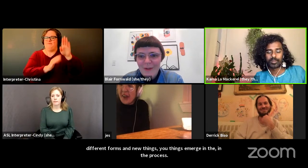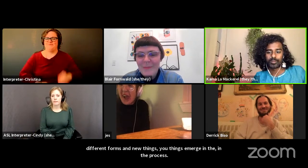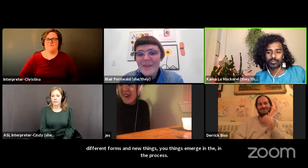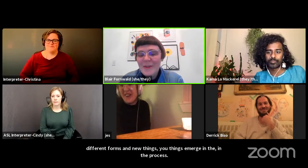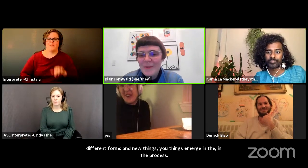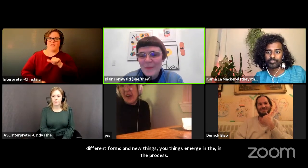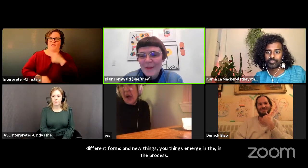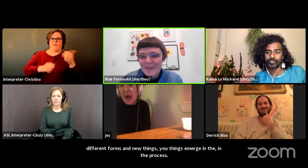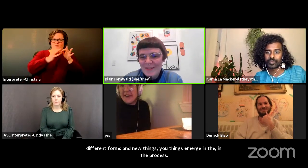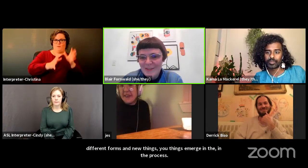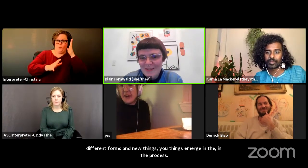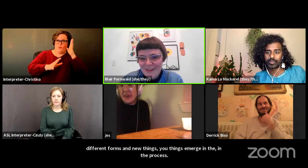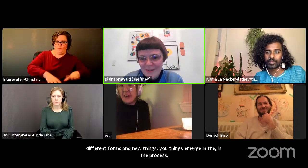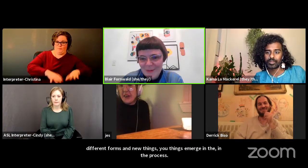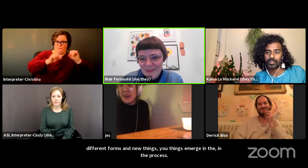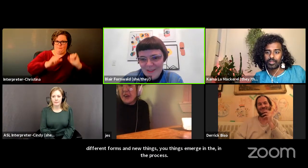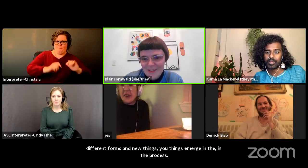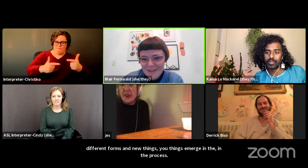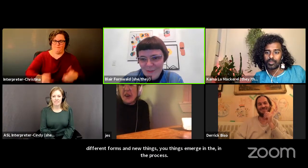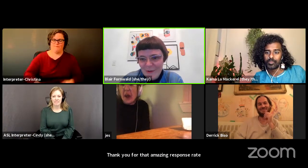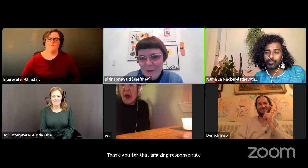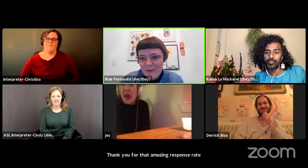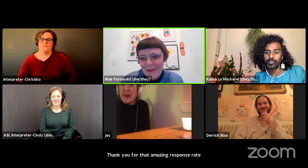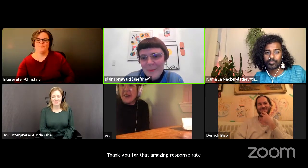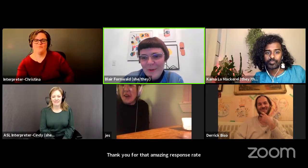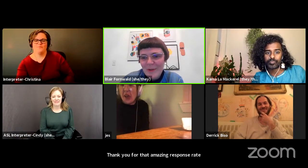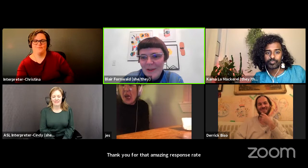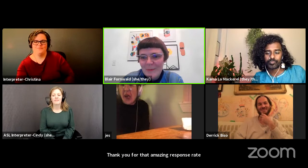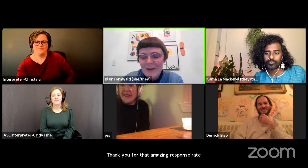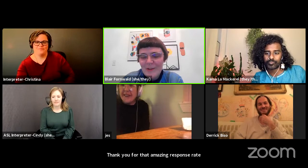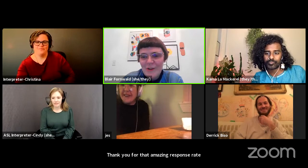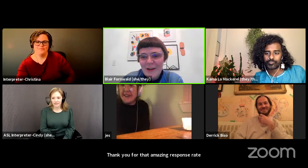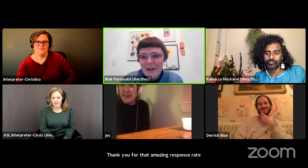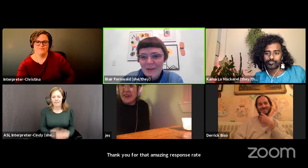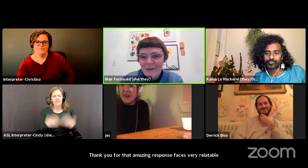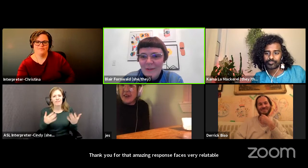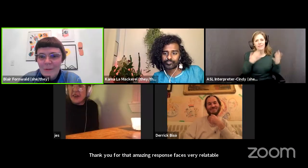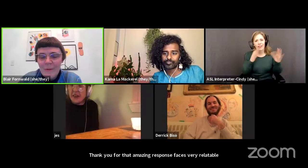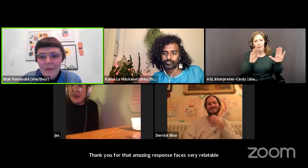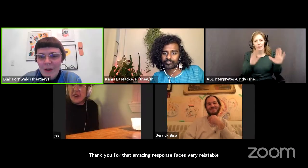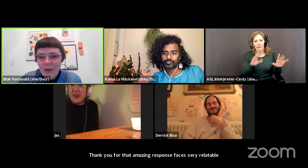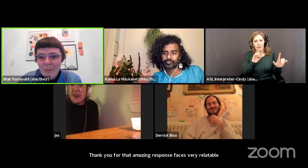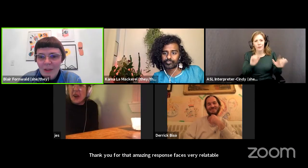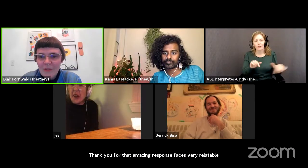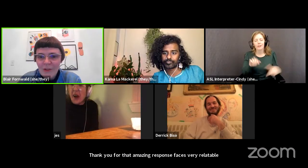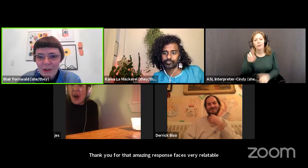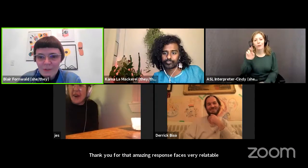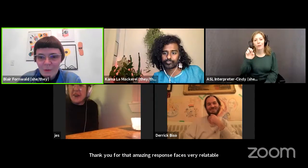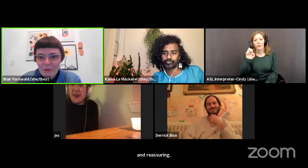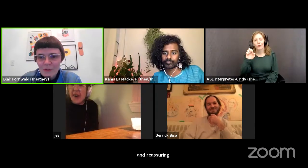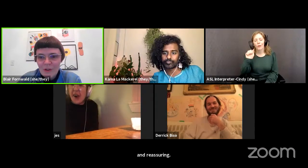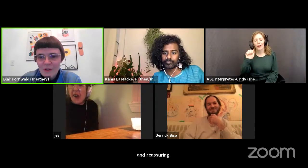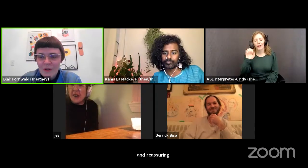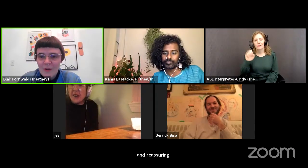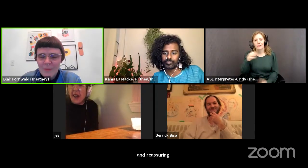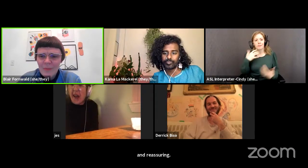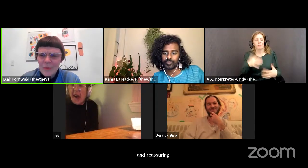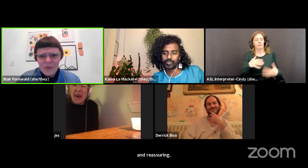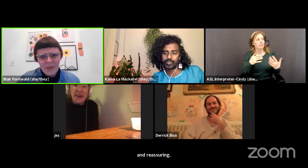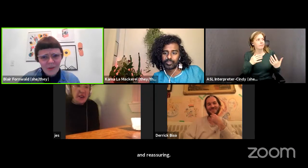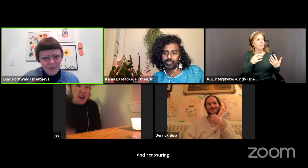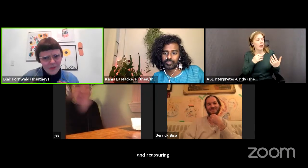Thank you for that amazing response, Ray says. Very relatable and reassuring. And Derek has a